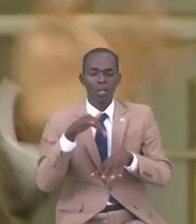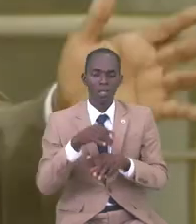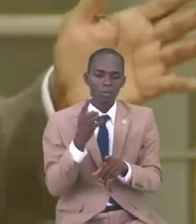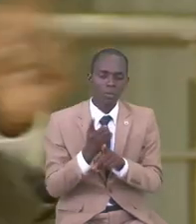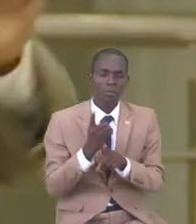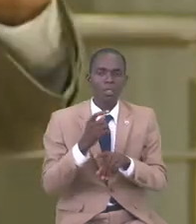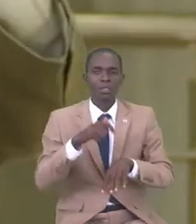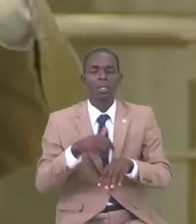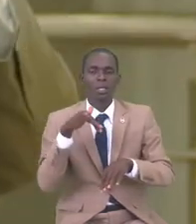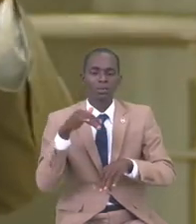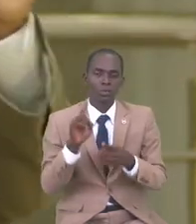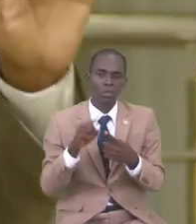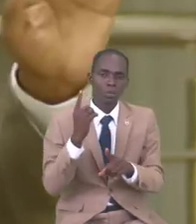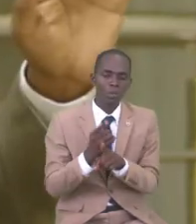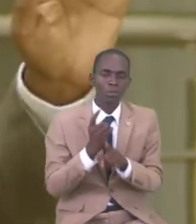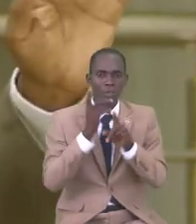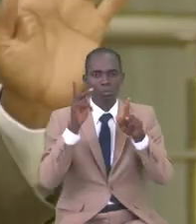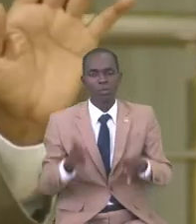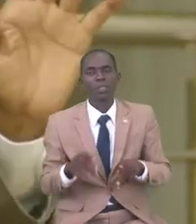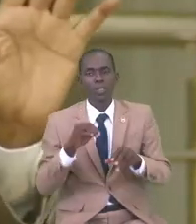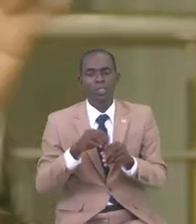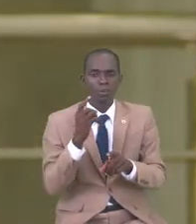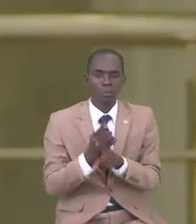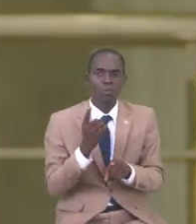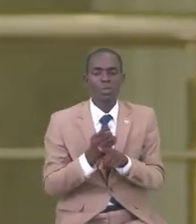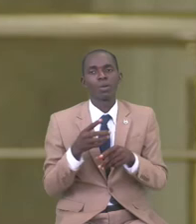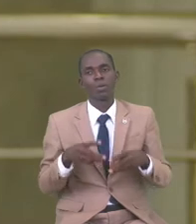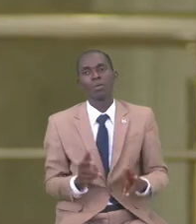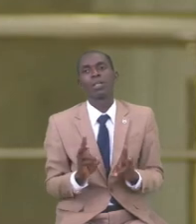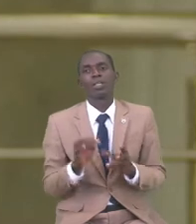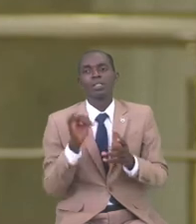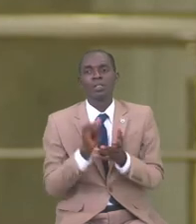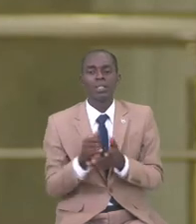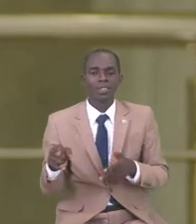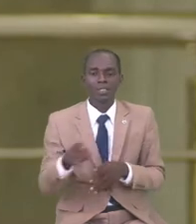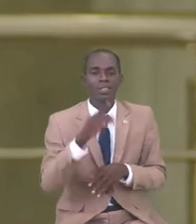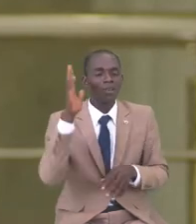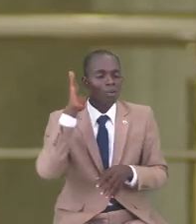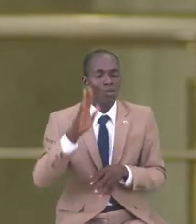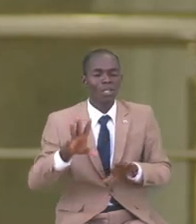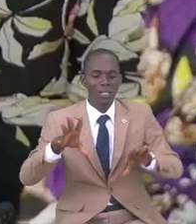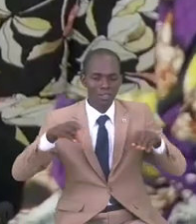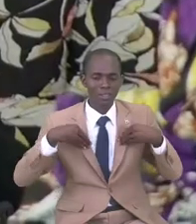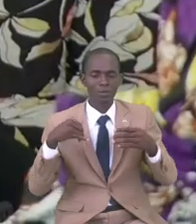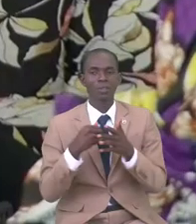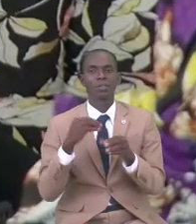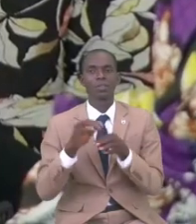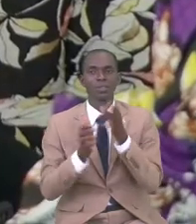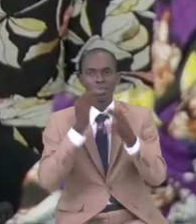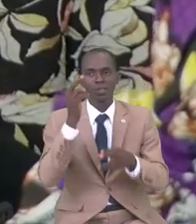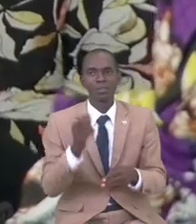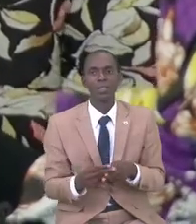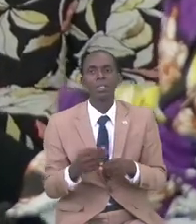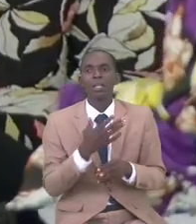the right person in the right mood, that they'll be able to take it in Jesus' name. And